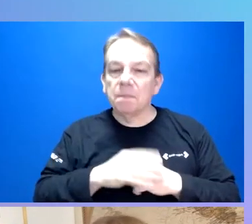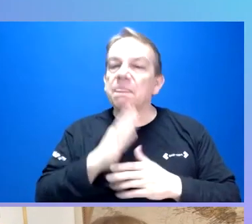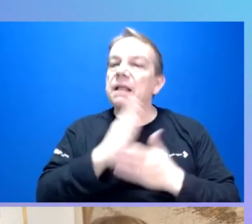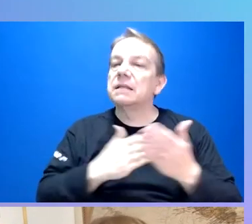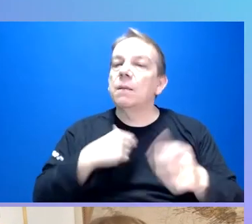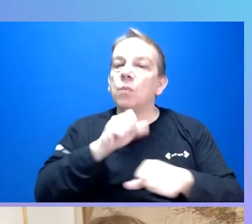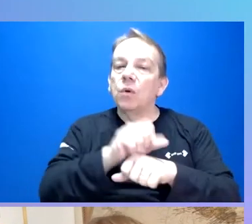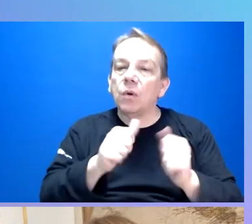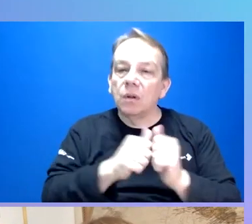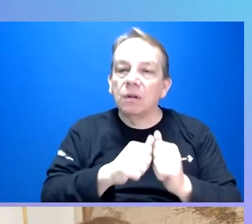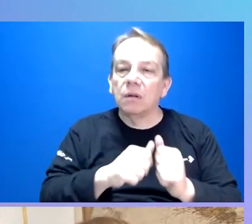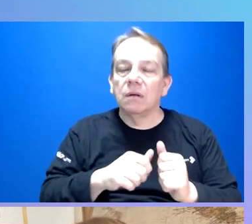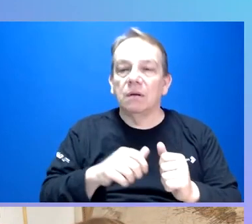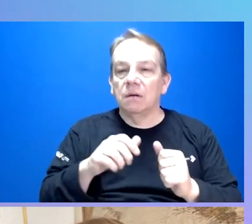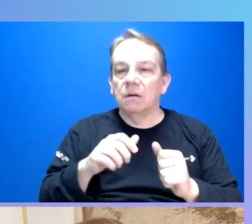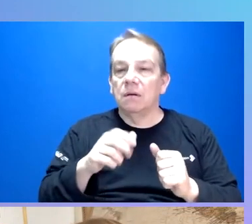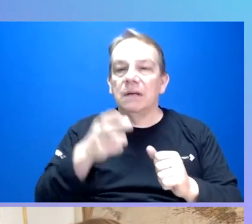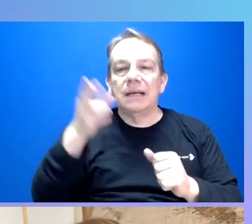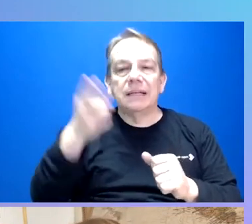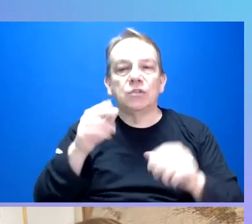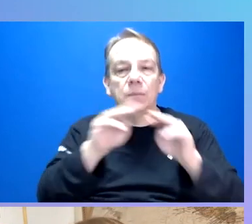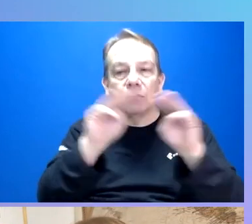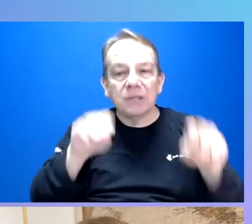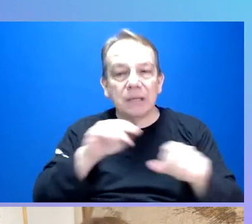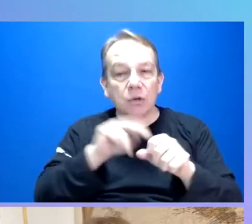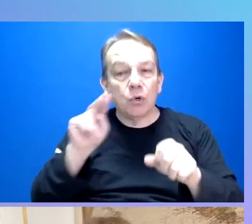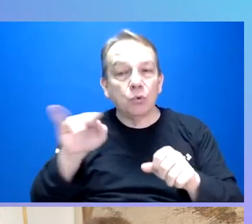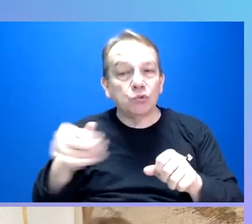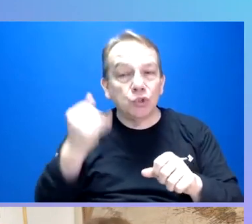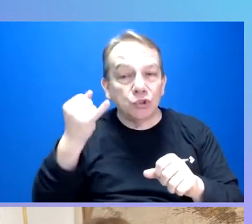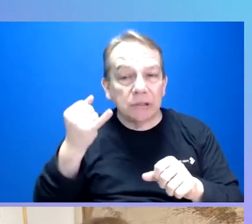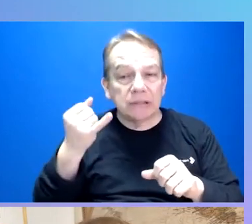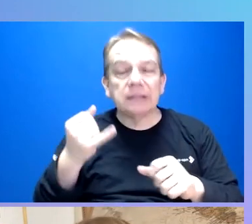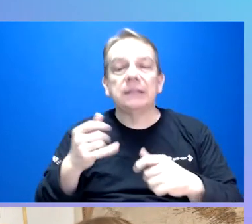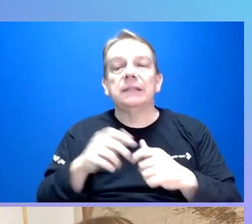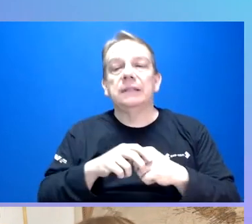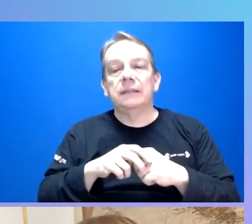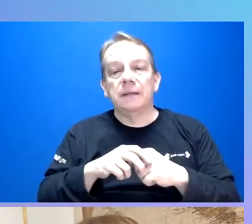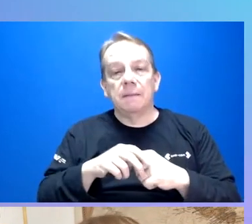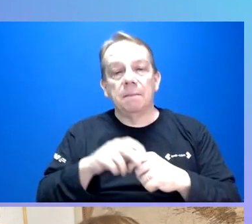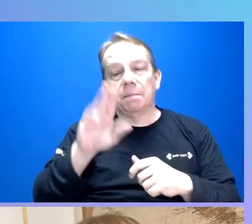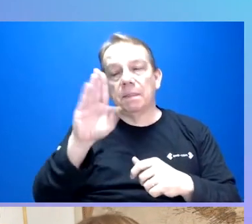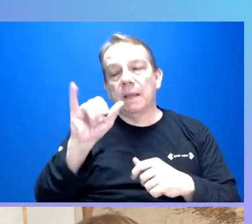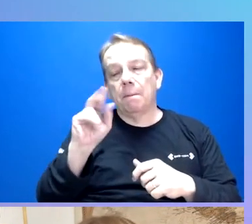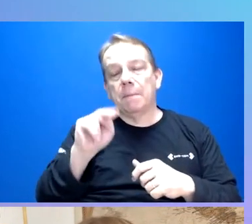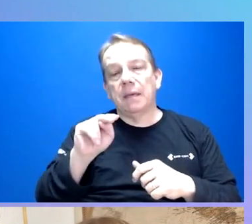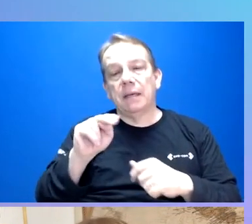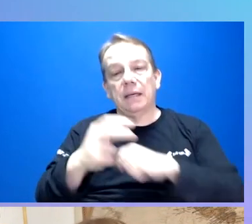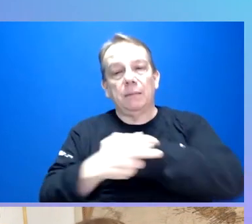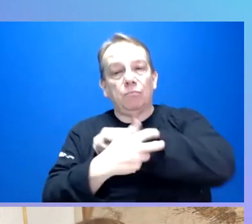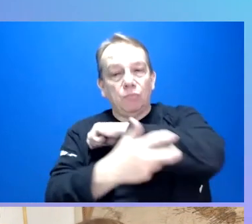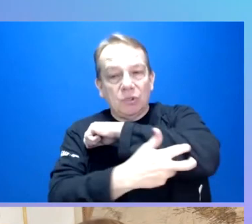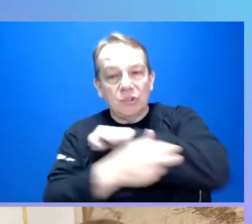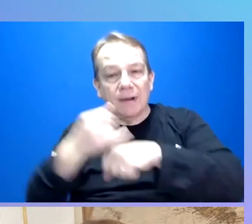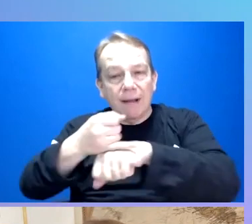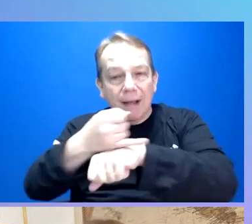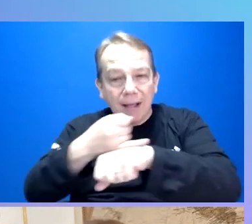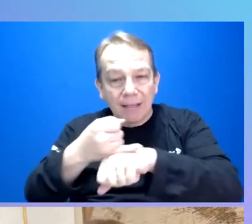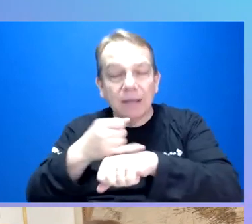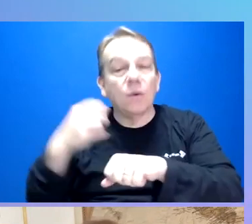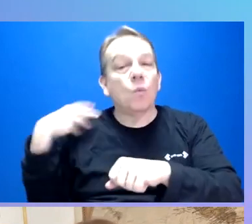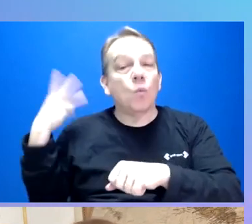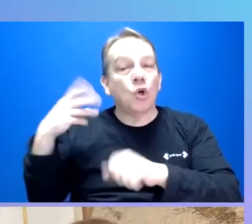we had McCulloch Hall Historical Museum in New Jersey, we had Bainbridge Island Historical Museum in Washington